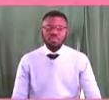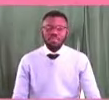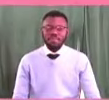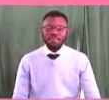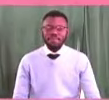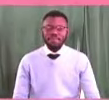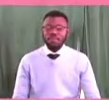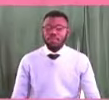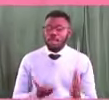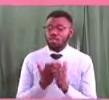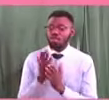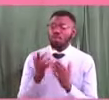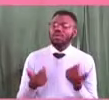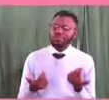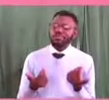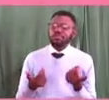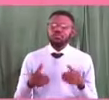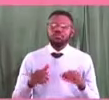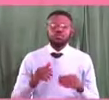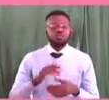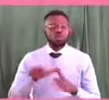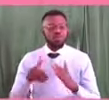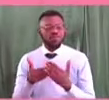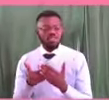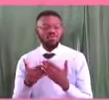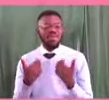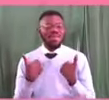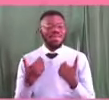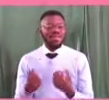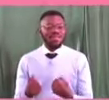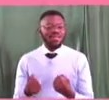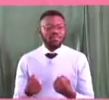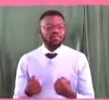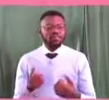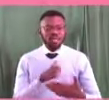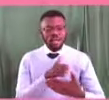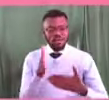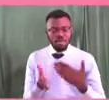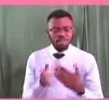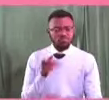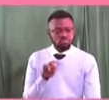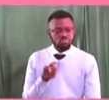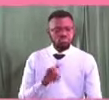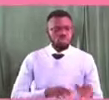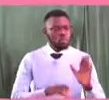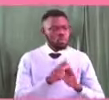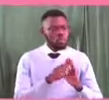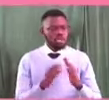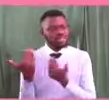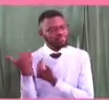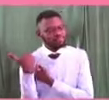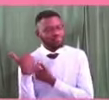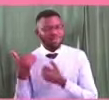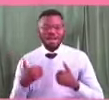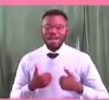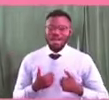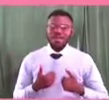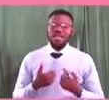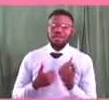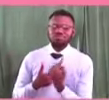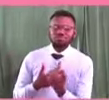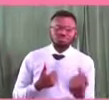Through our universal health coverage pillar, we are discharging our constitutional mandate to actualize every